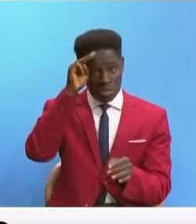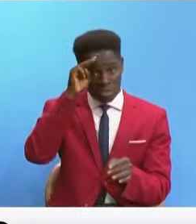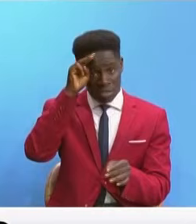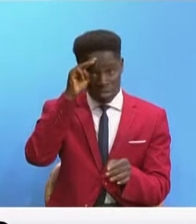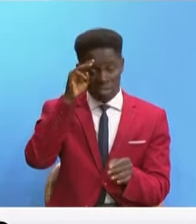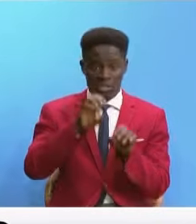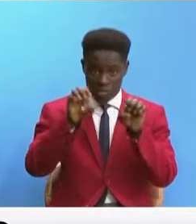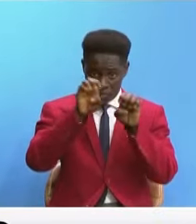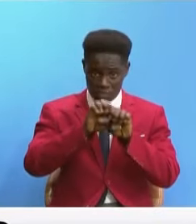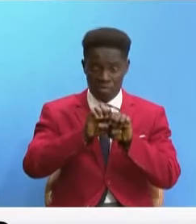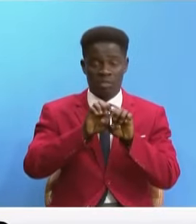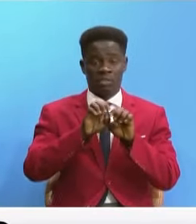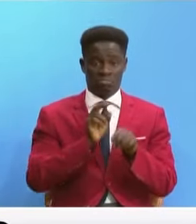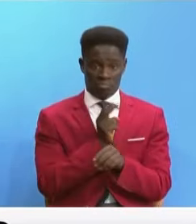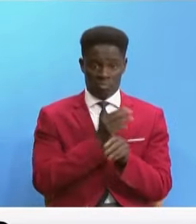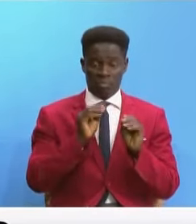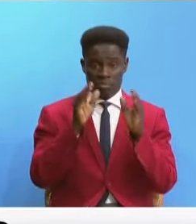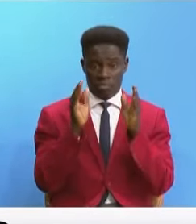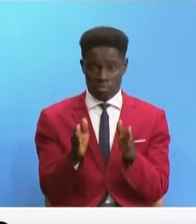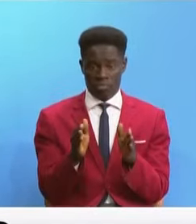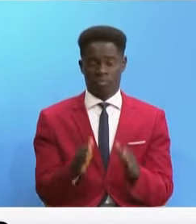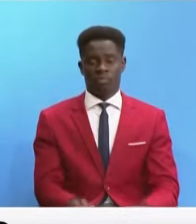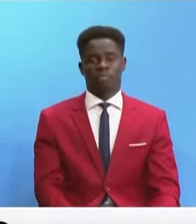what is needed is following the